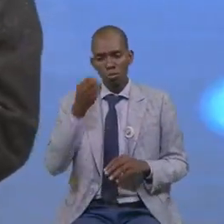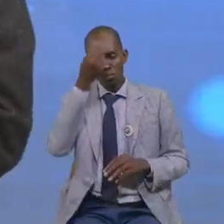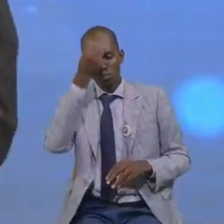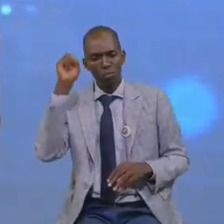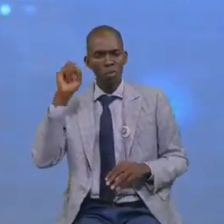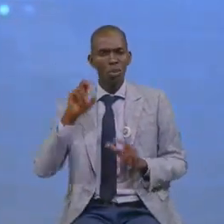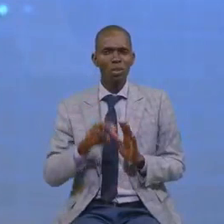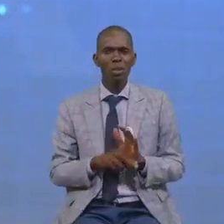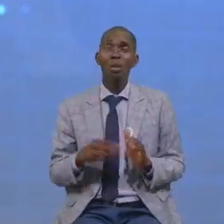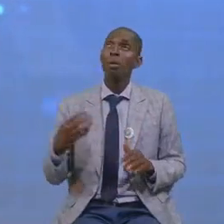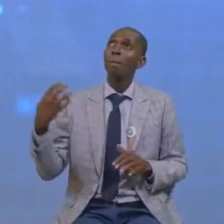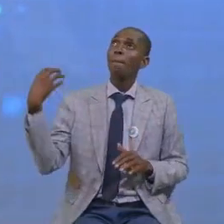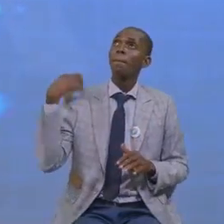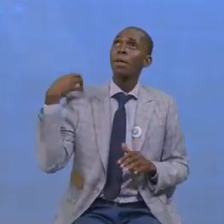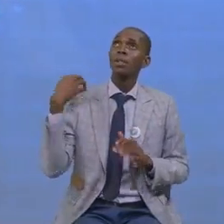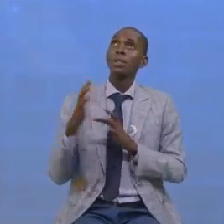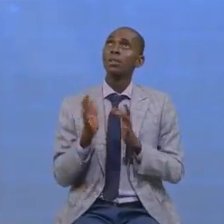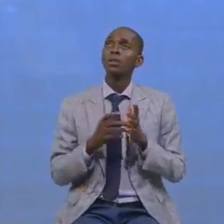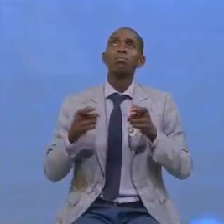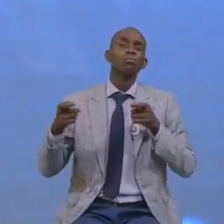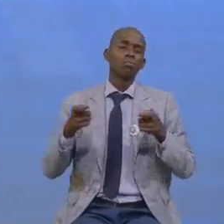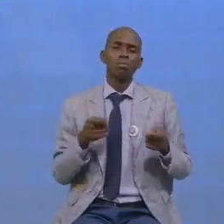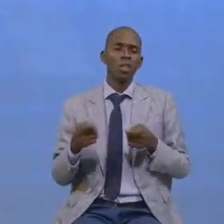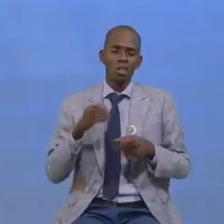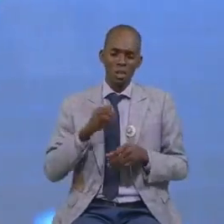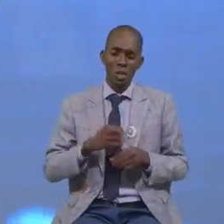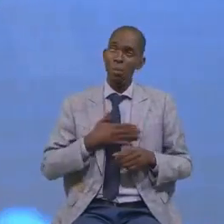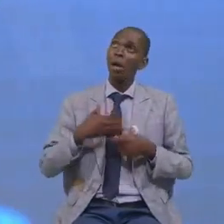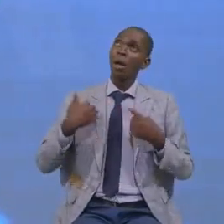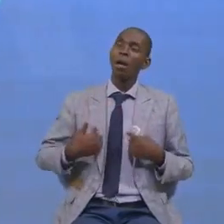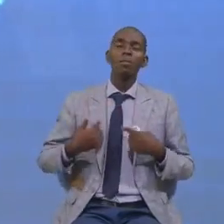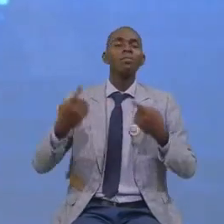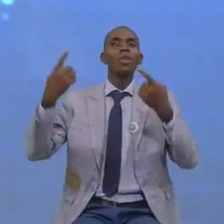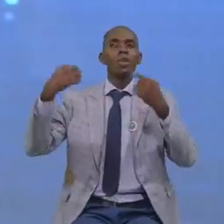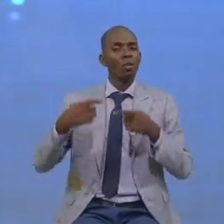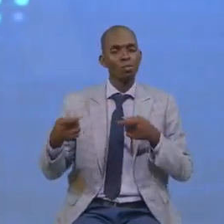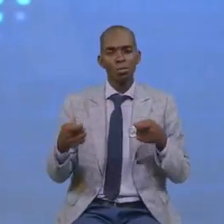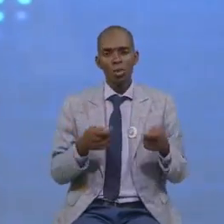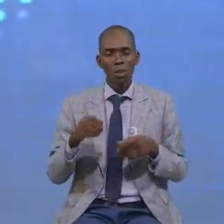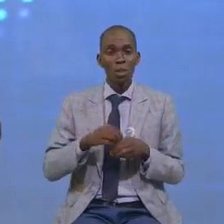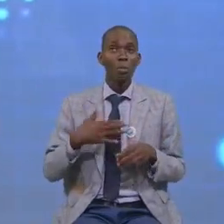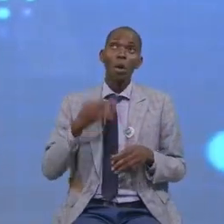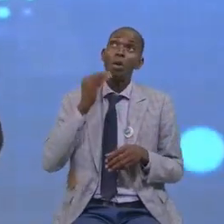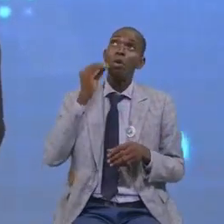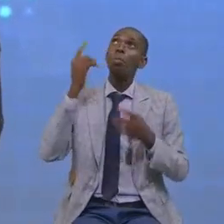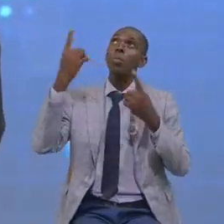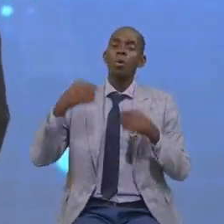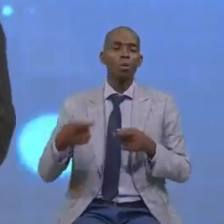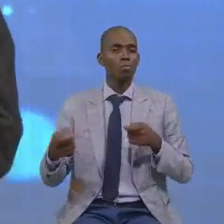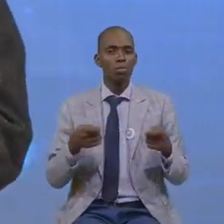say, Master Jesus, reign in my heart, reign in my home, reign in